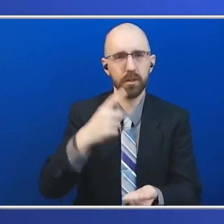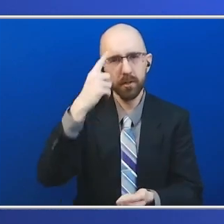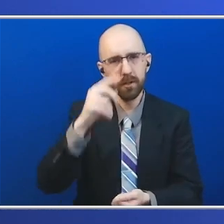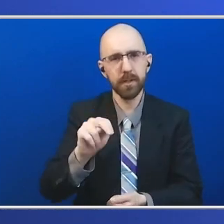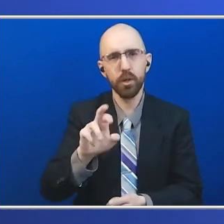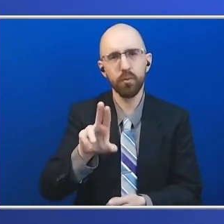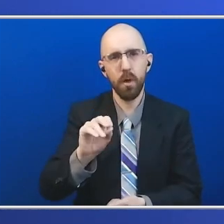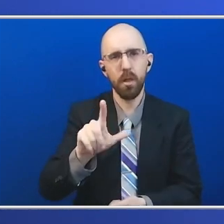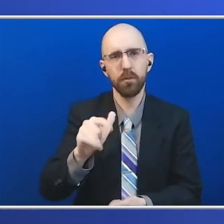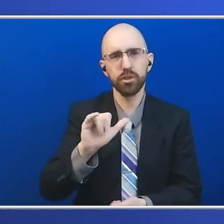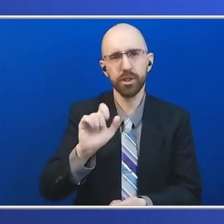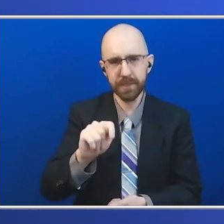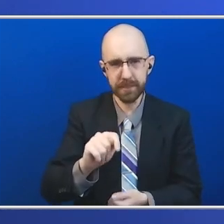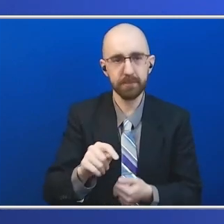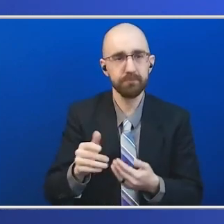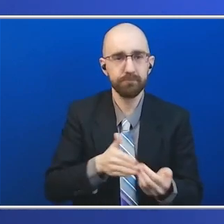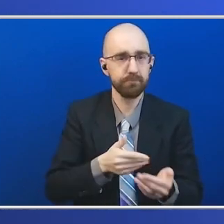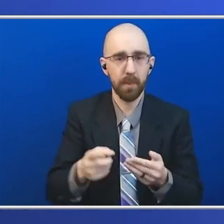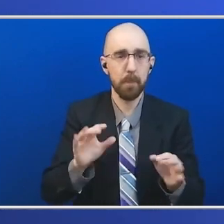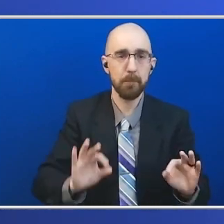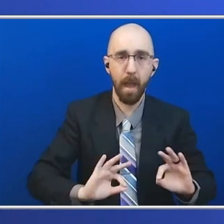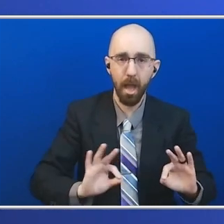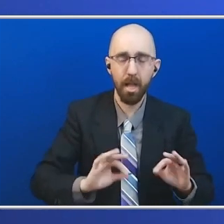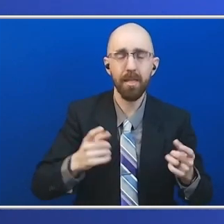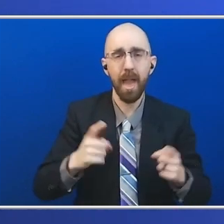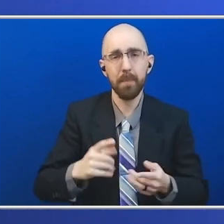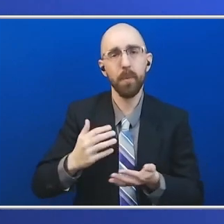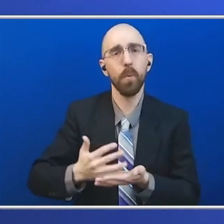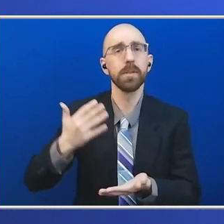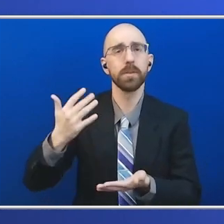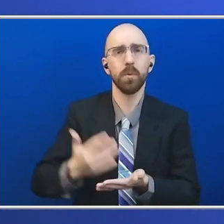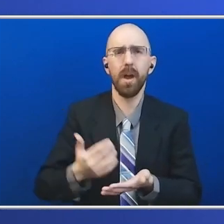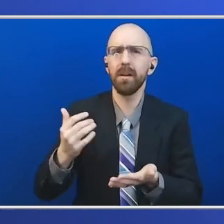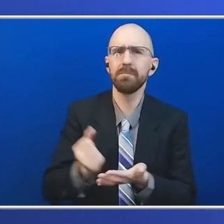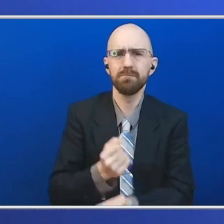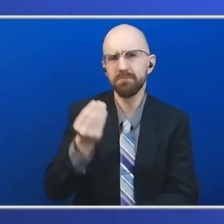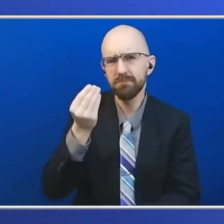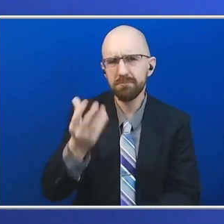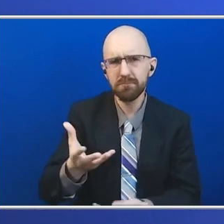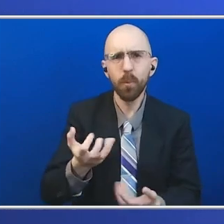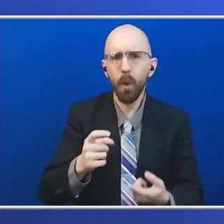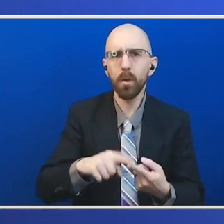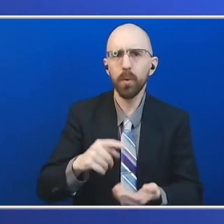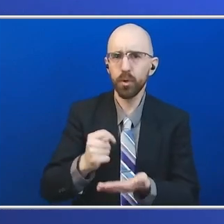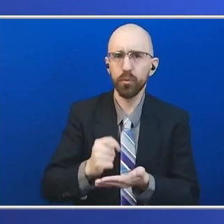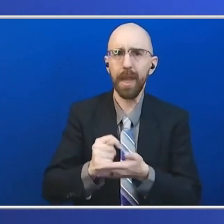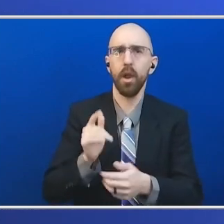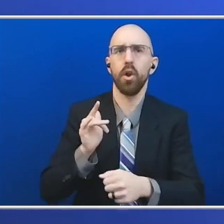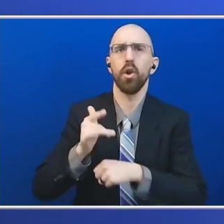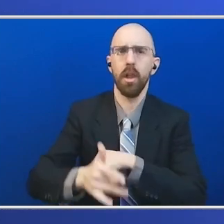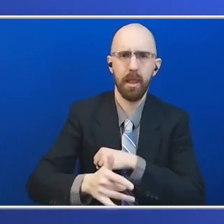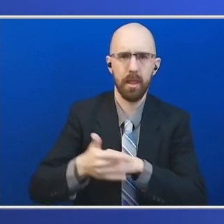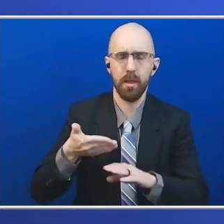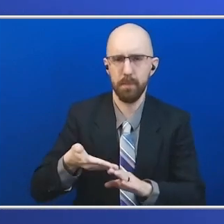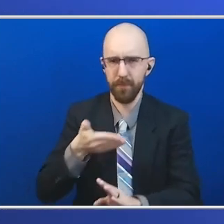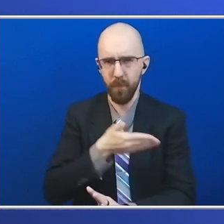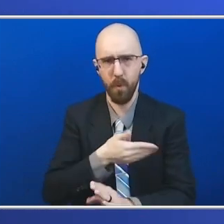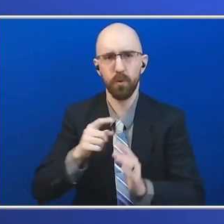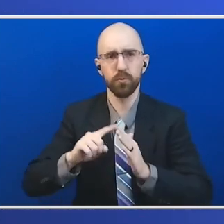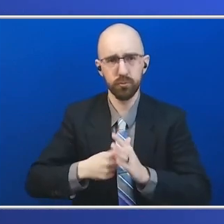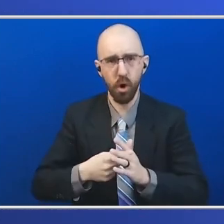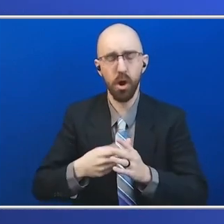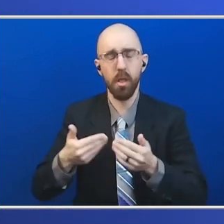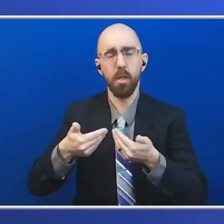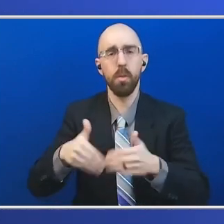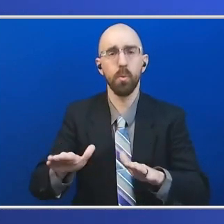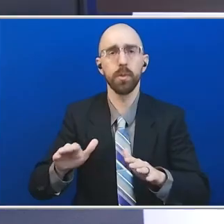if they're happening once in a blue moon, but because you want to be treated early before you start losing the reality or